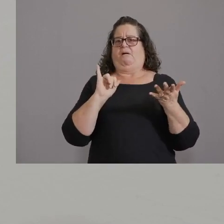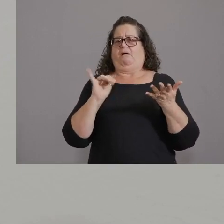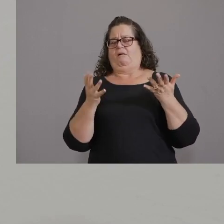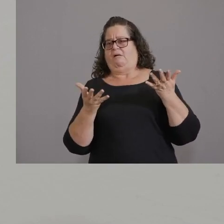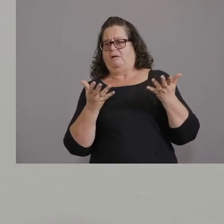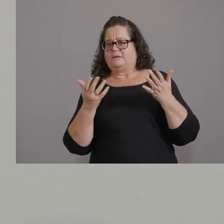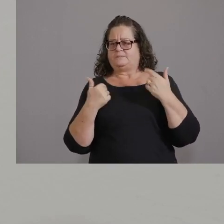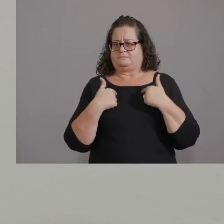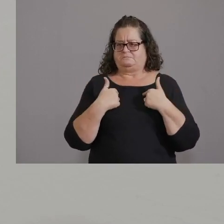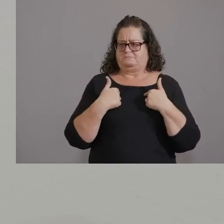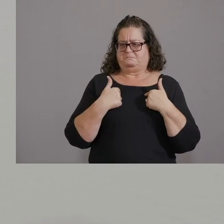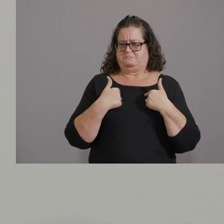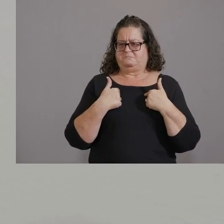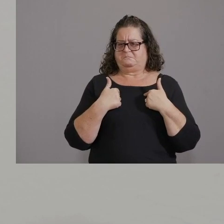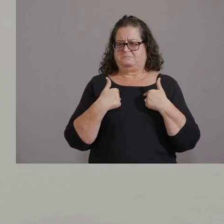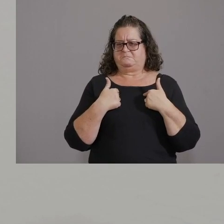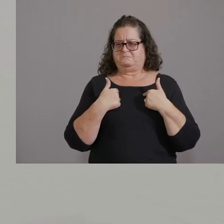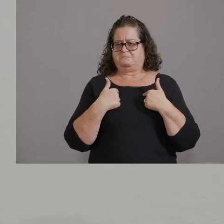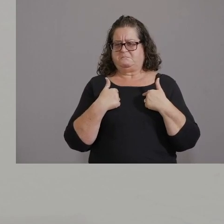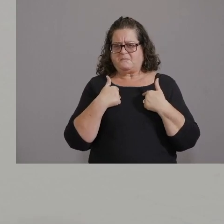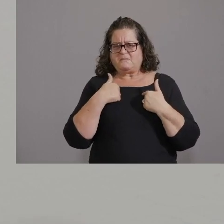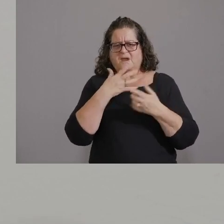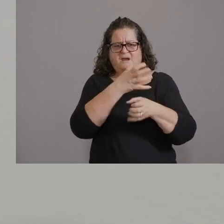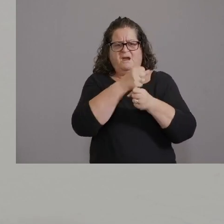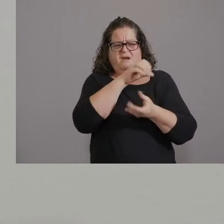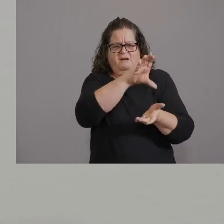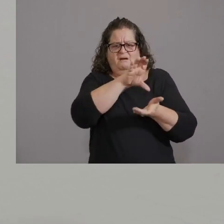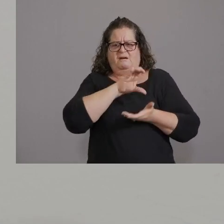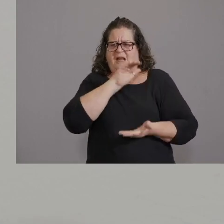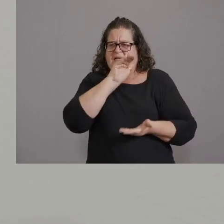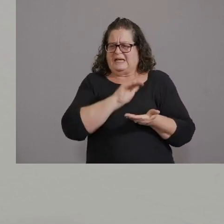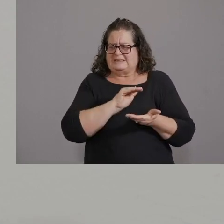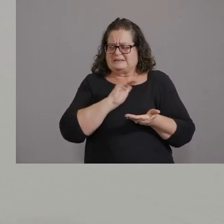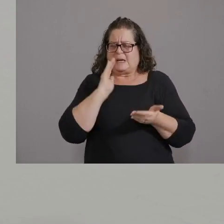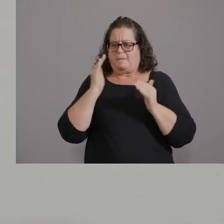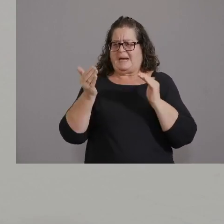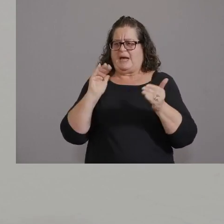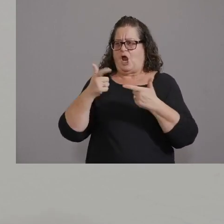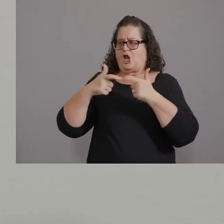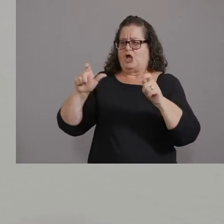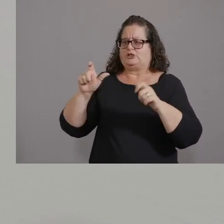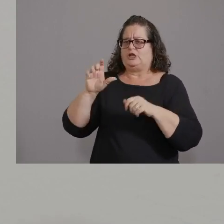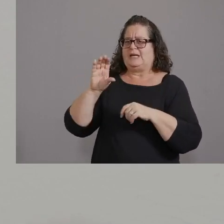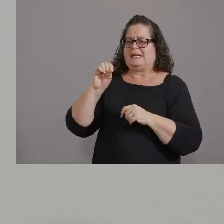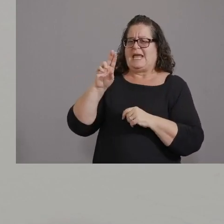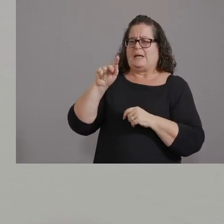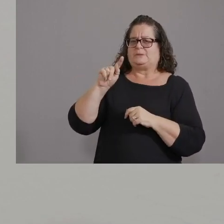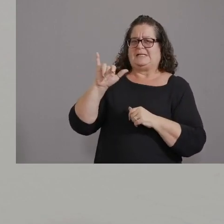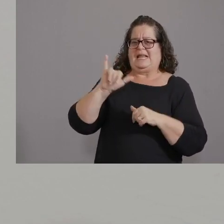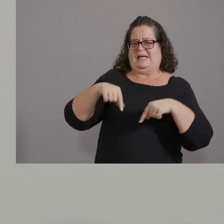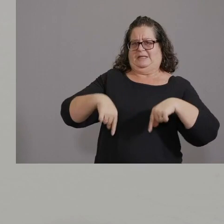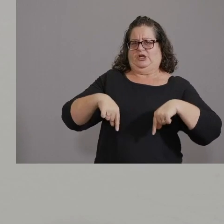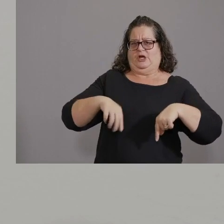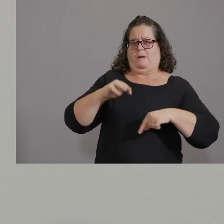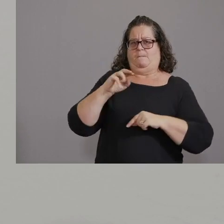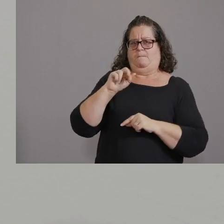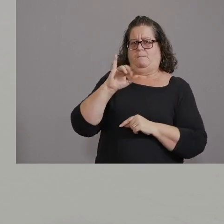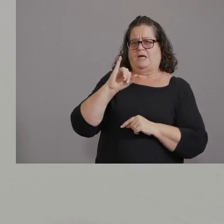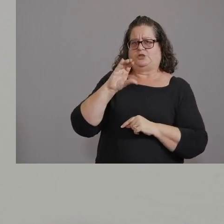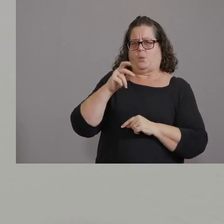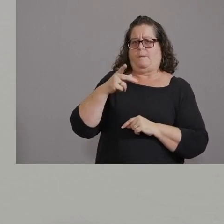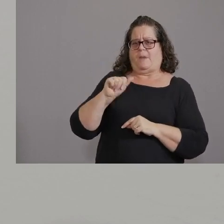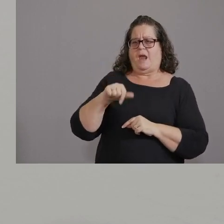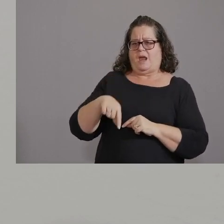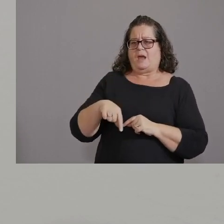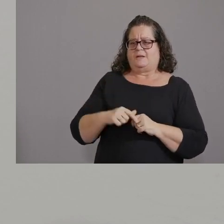they receive smaller supplies than larger counties like Maricopa County. They don't have enough to expand to